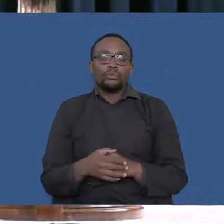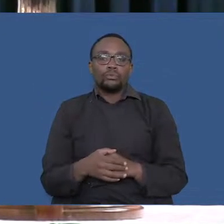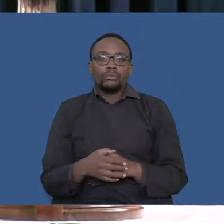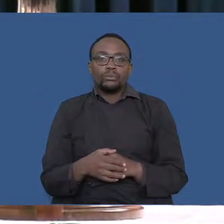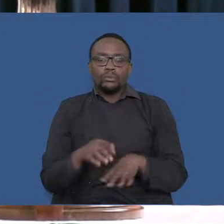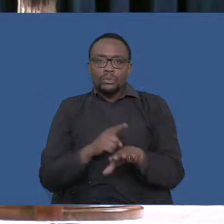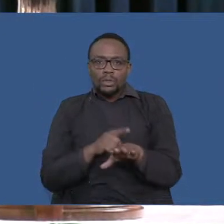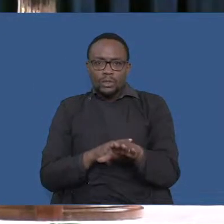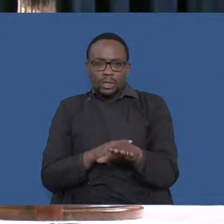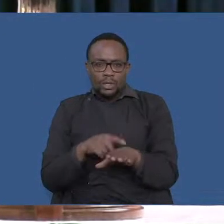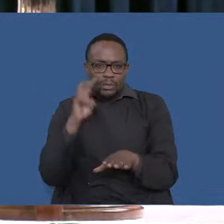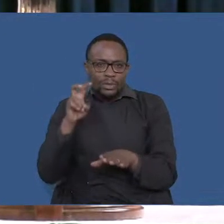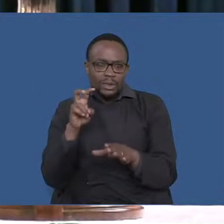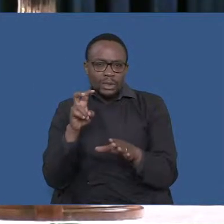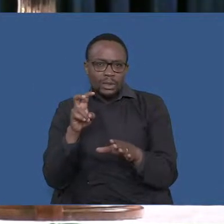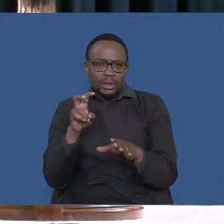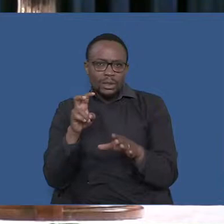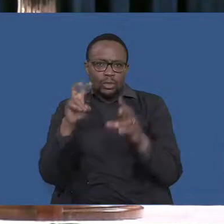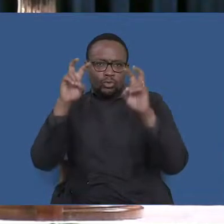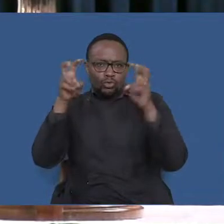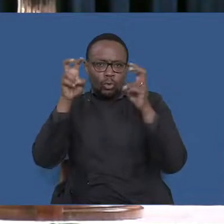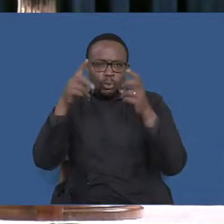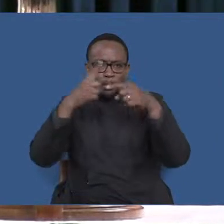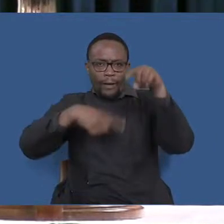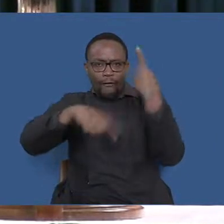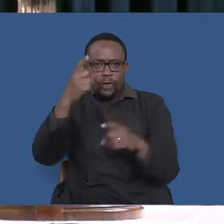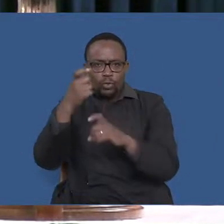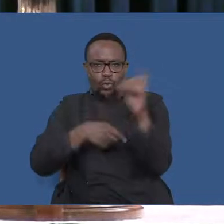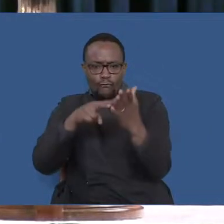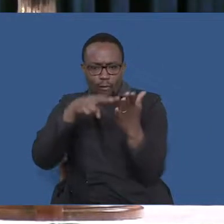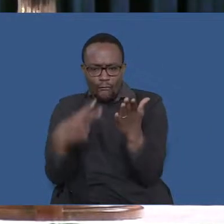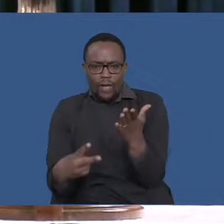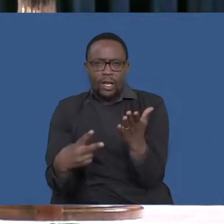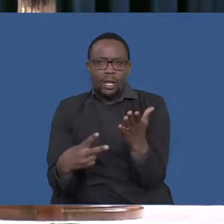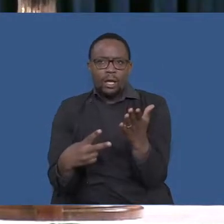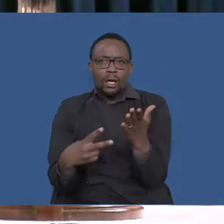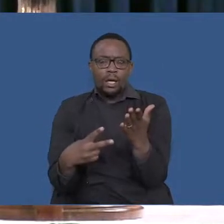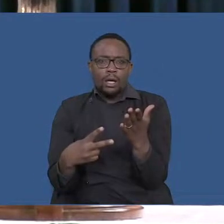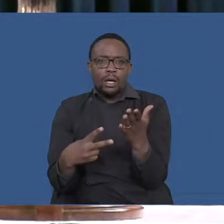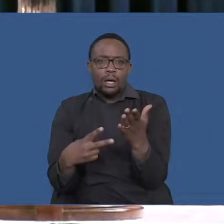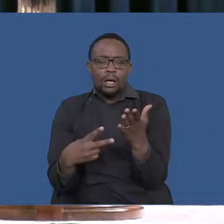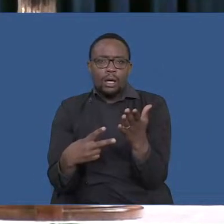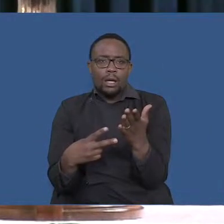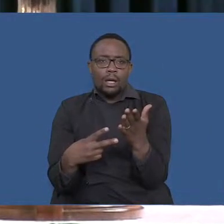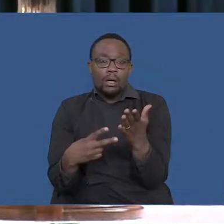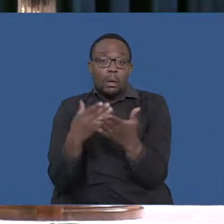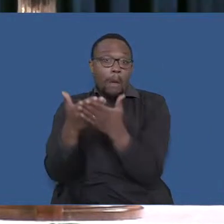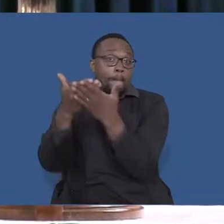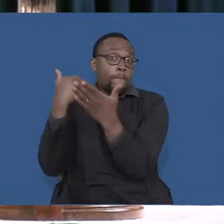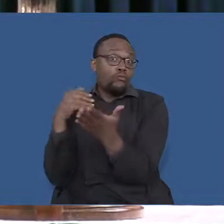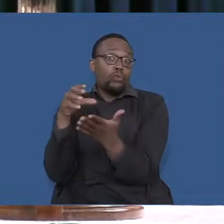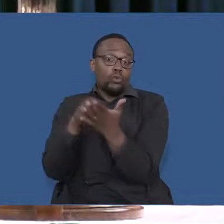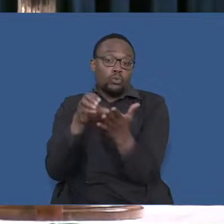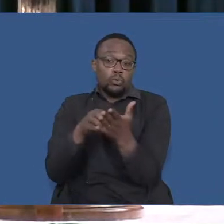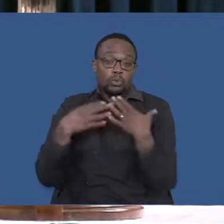As we look at the subject, snatching victory from the jaws of defeat, we are coming from a context where